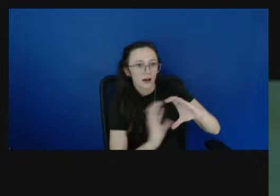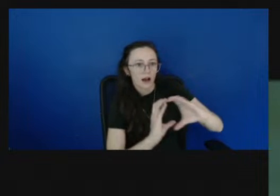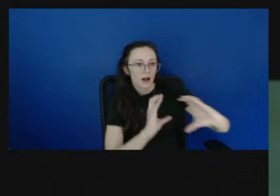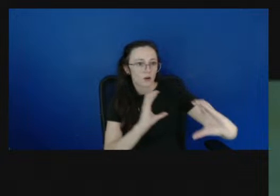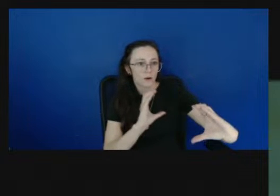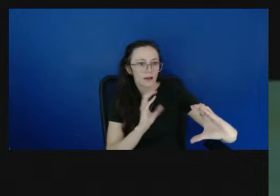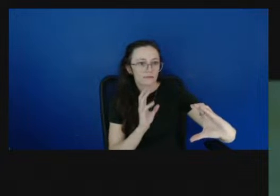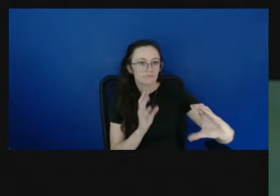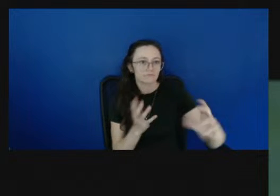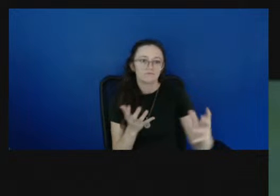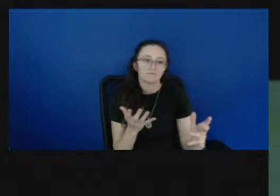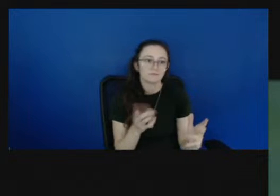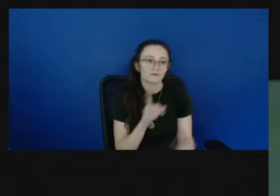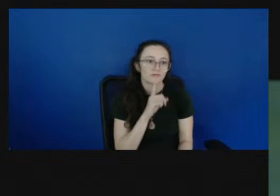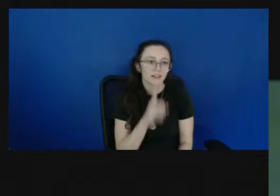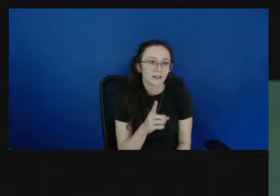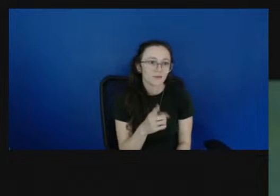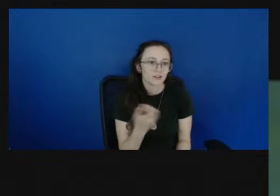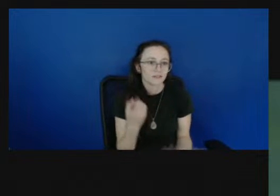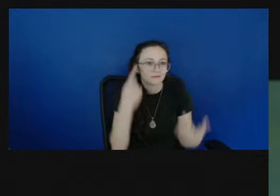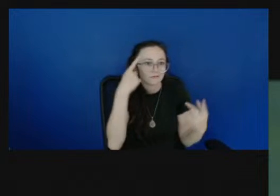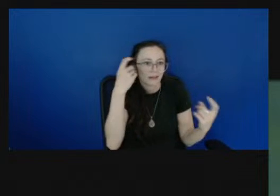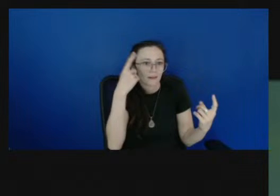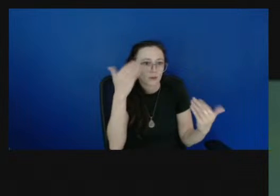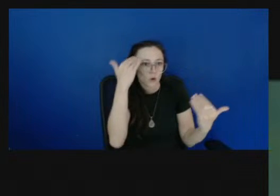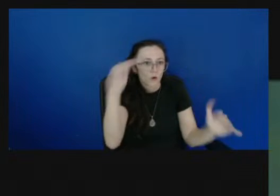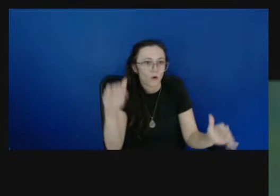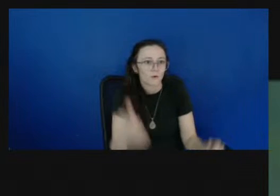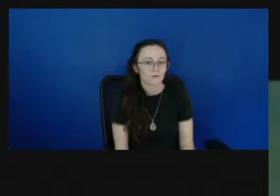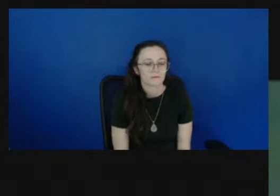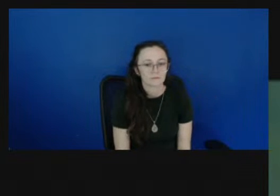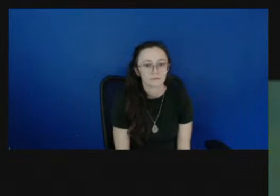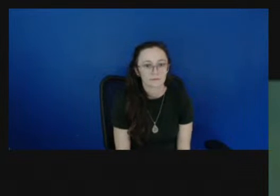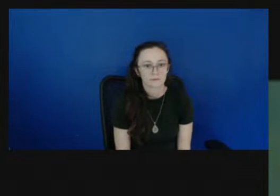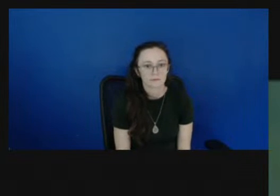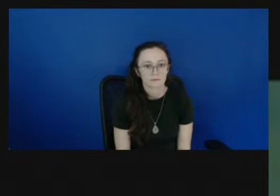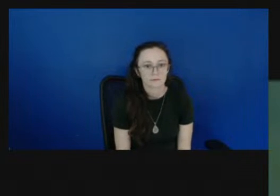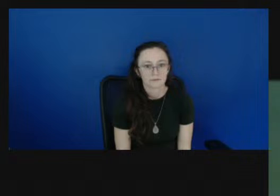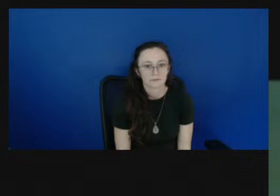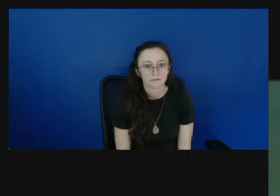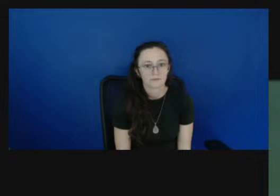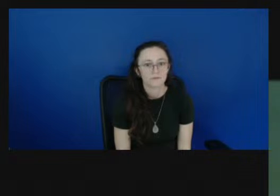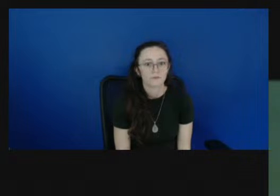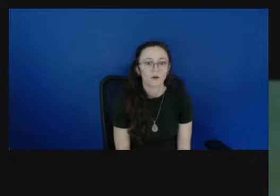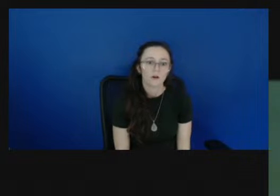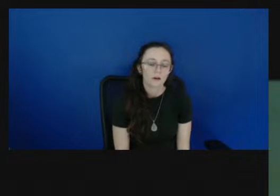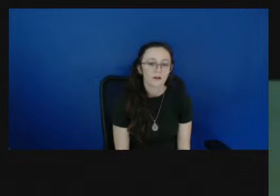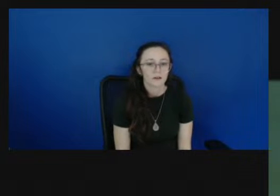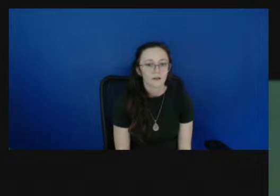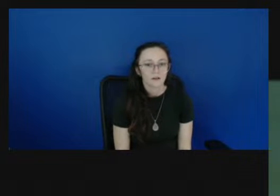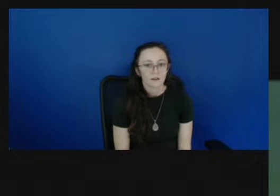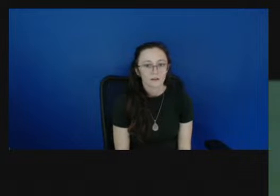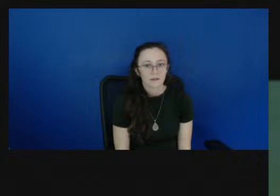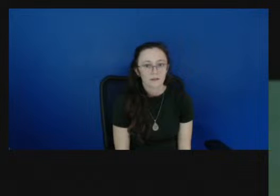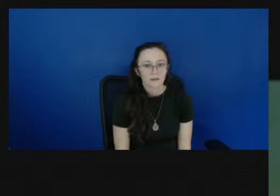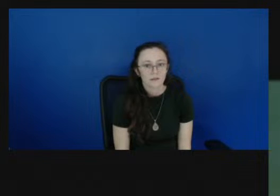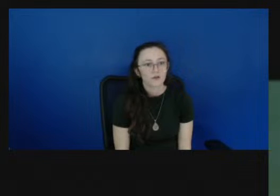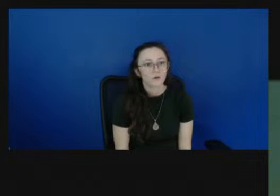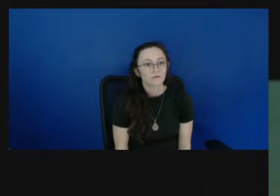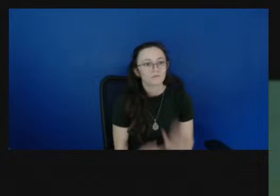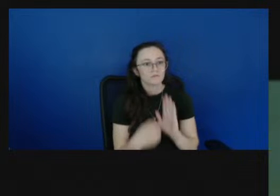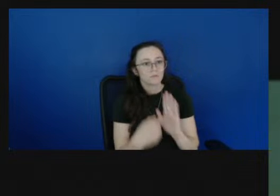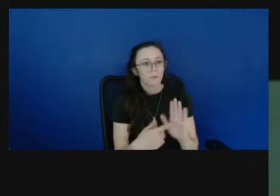just pure speculation that we don't know. In any case, though, it appears that most of the ash that was erupted in